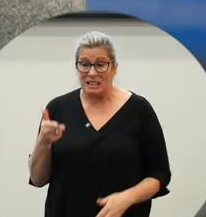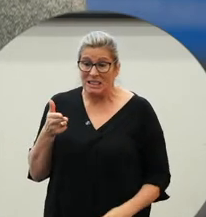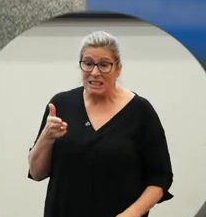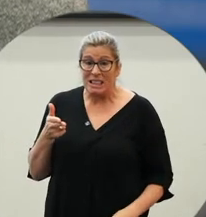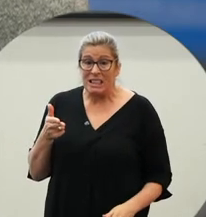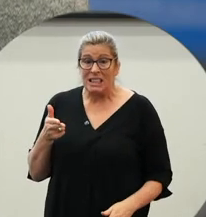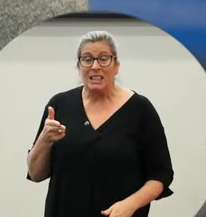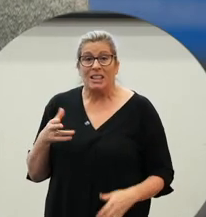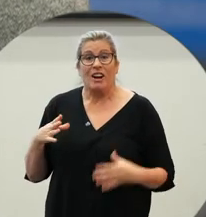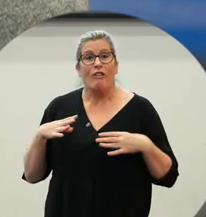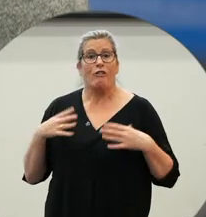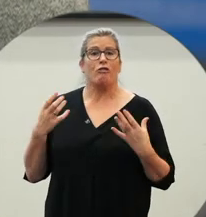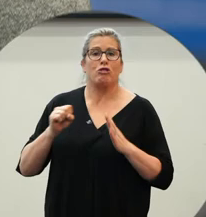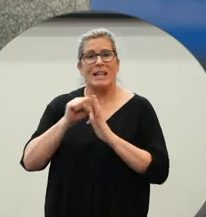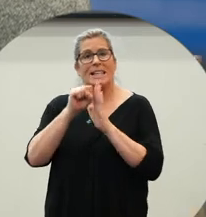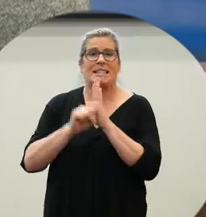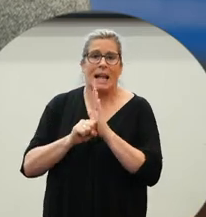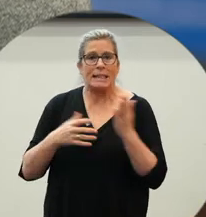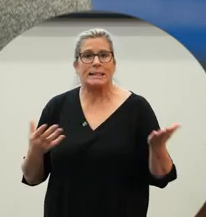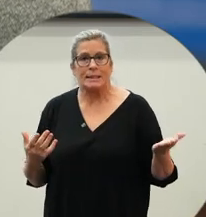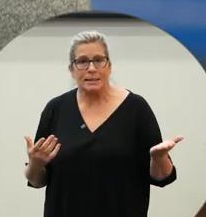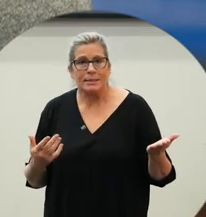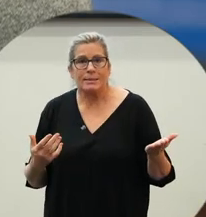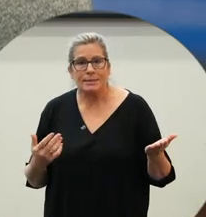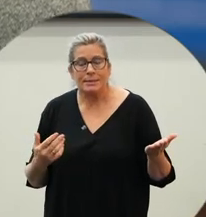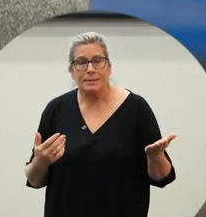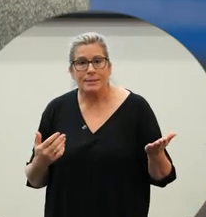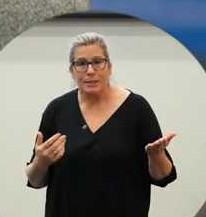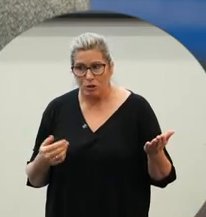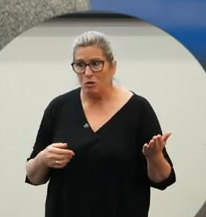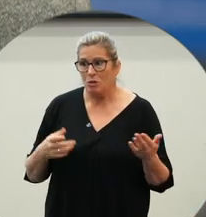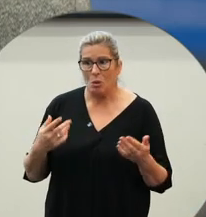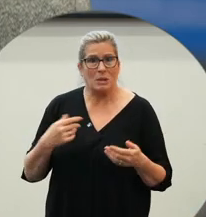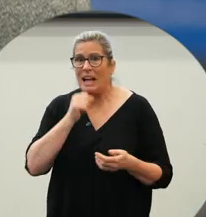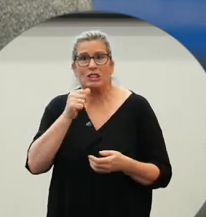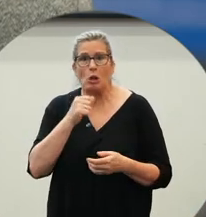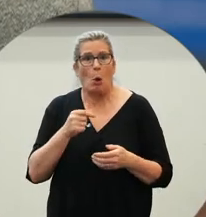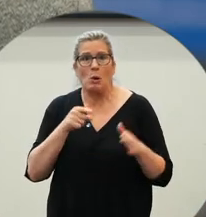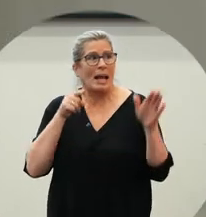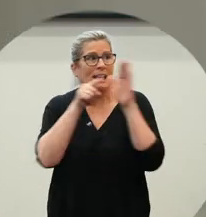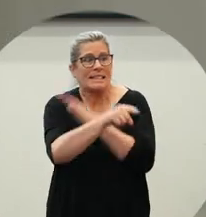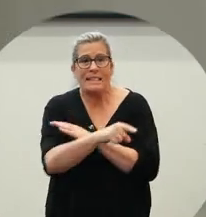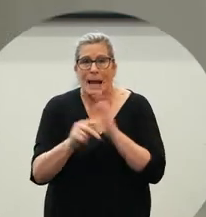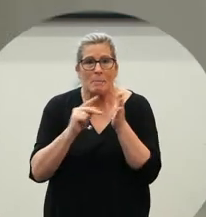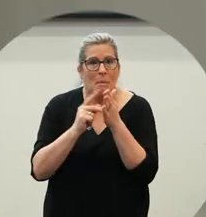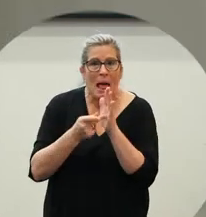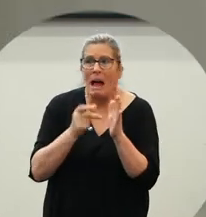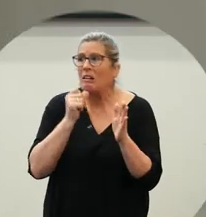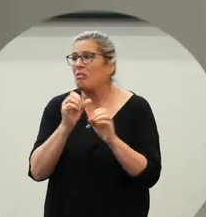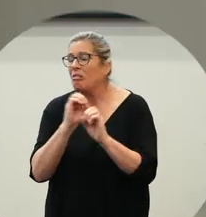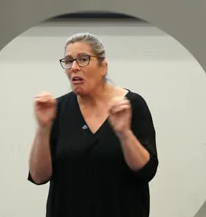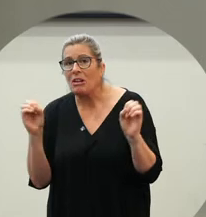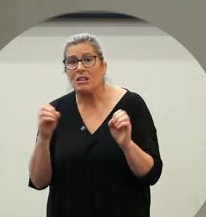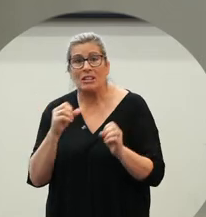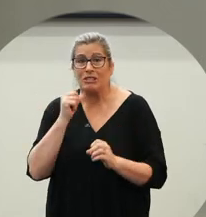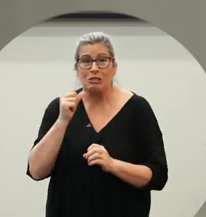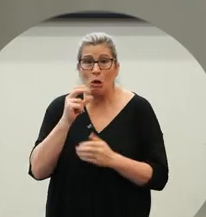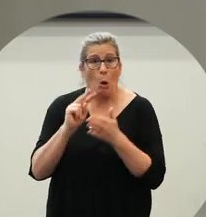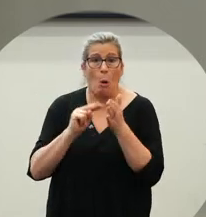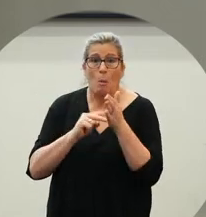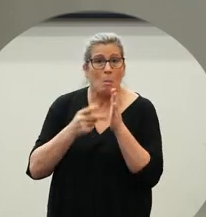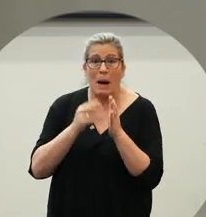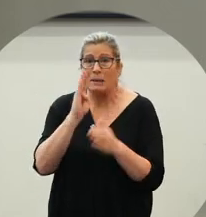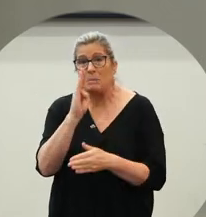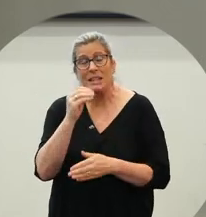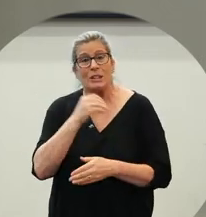the Free State. And they basically had no getaway plan except There was no part B to the plan. Right. It was